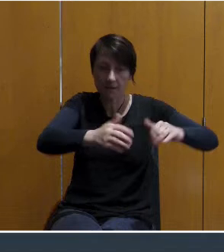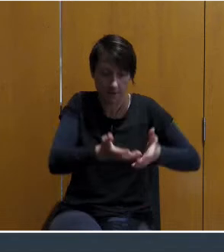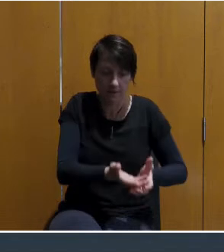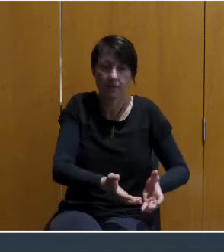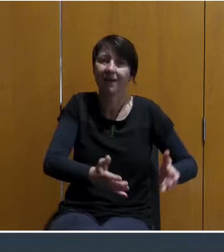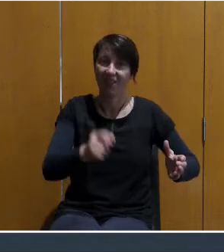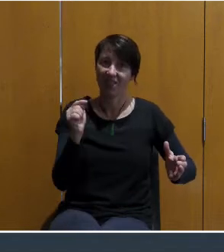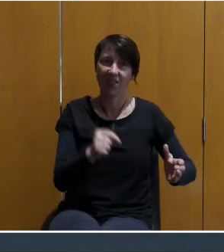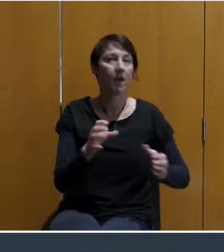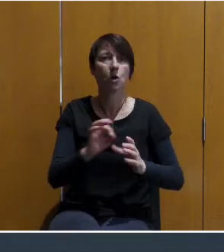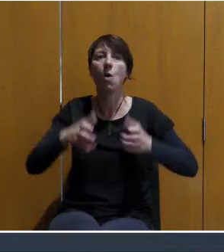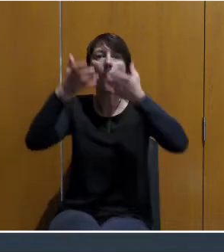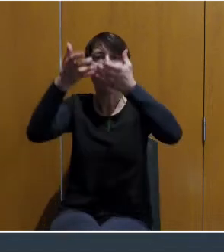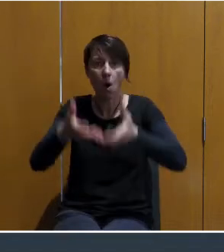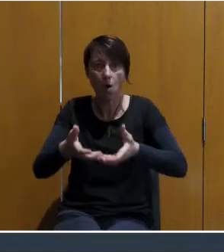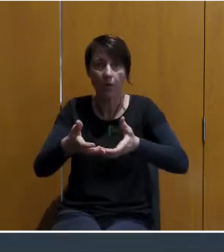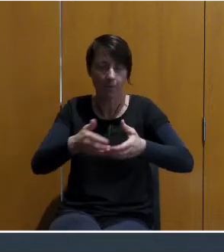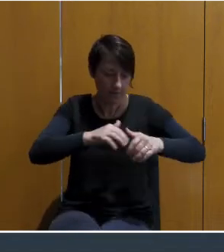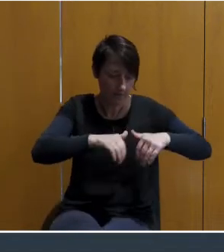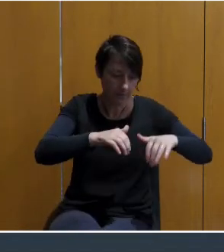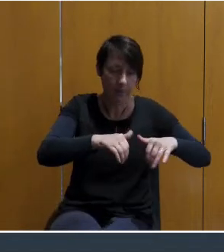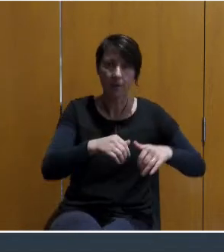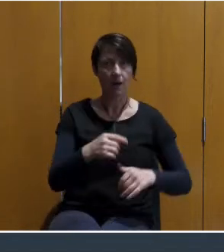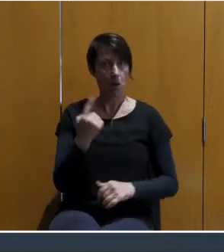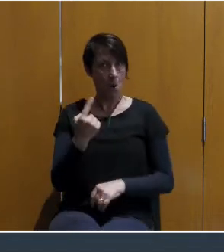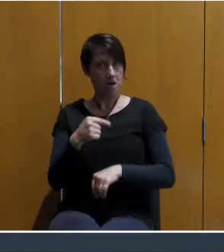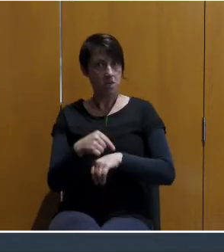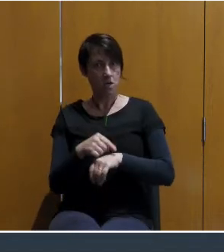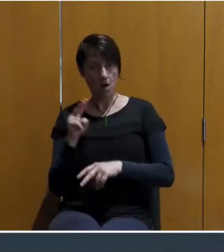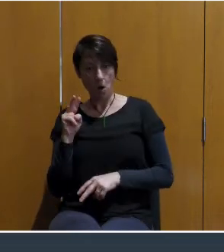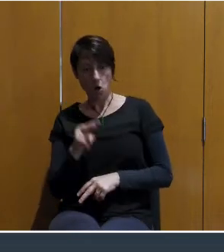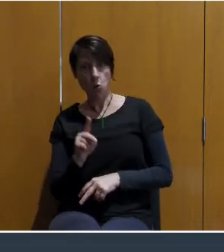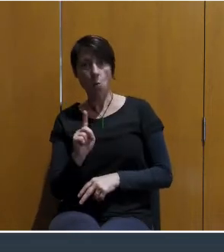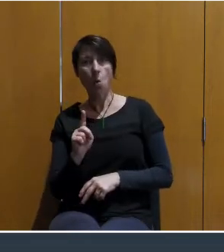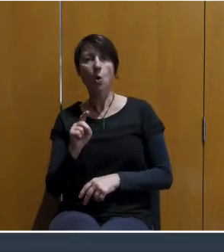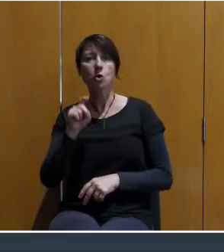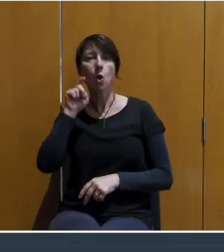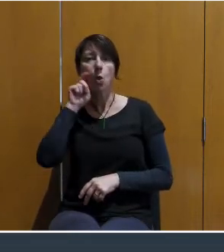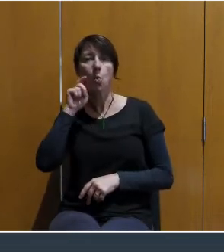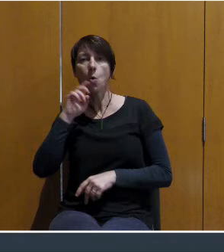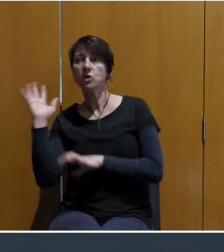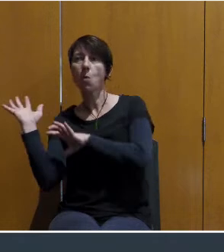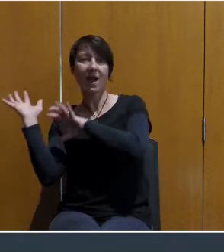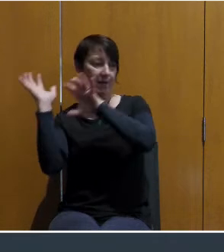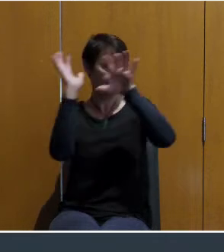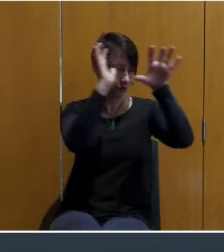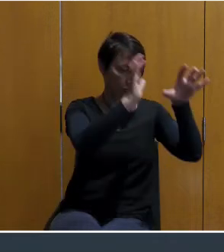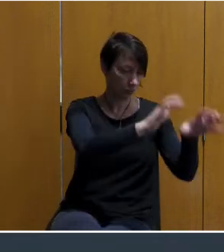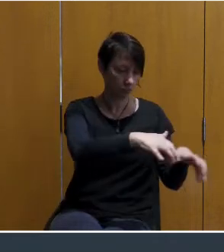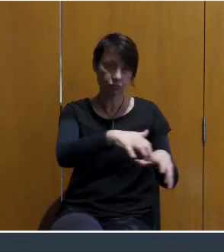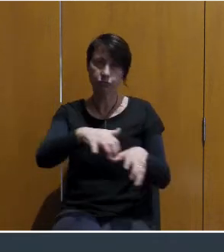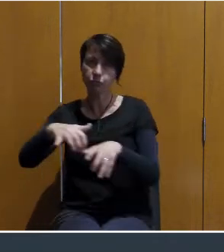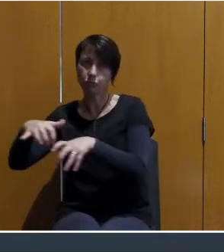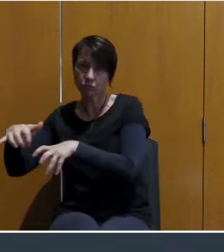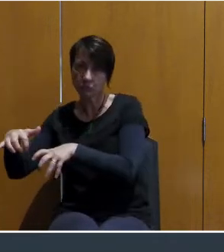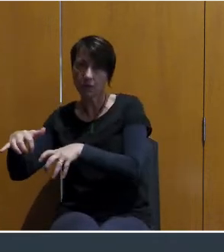there was a nest that got, a wave went over the top and took it out, but I'd put sticks in. So I knew